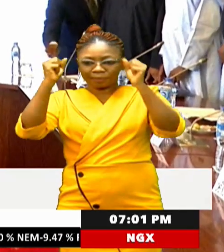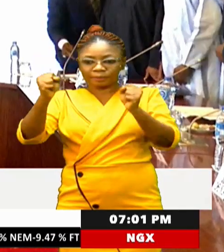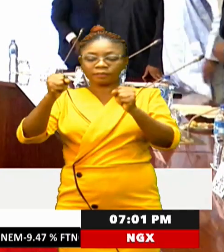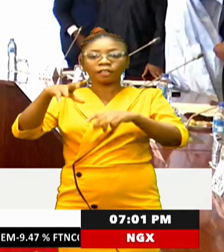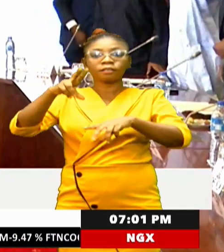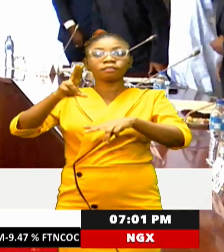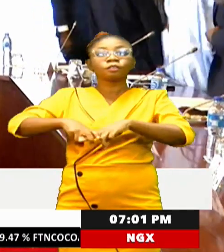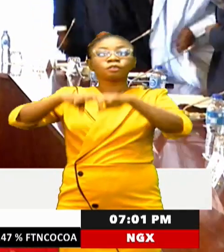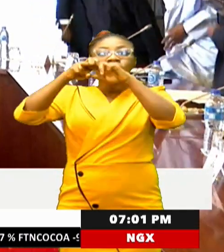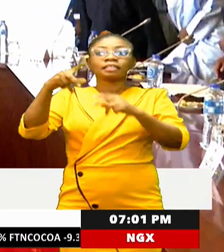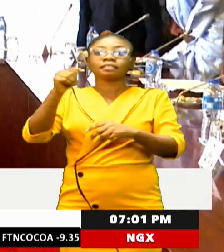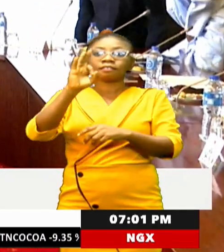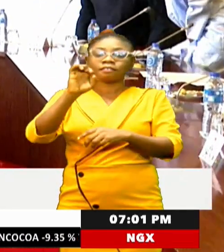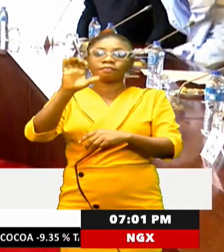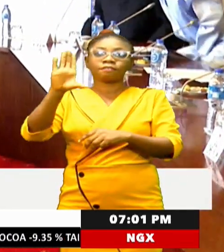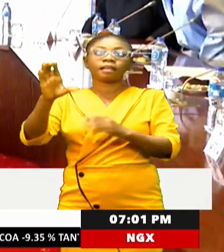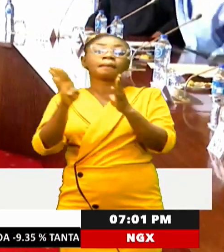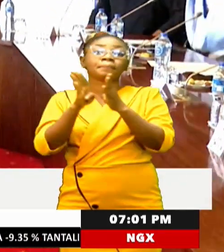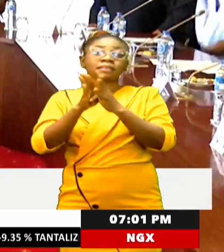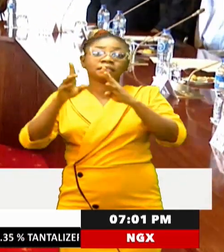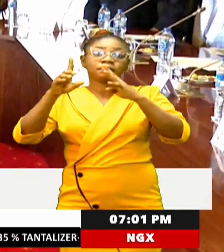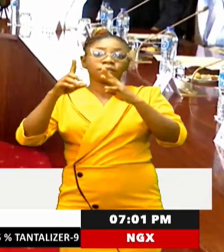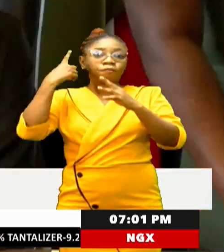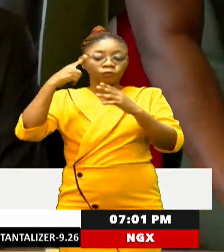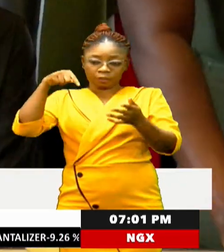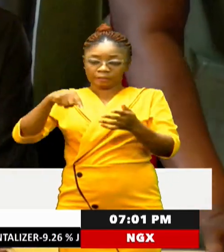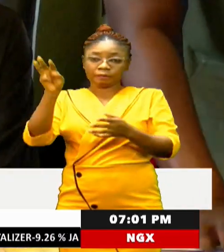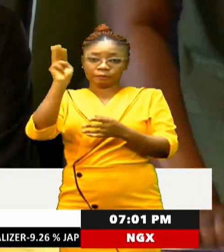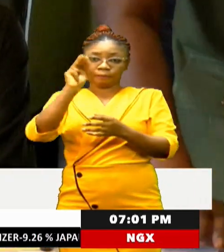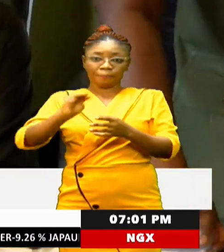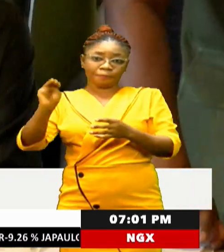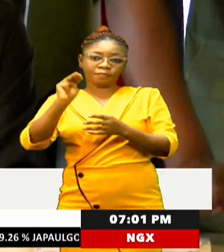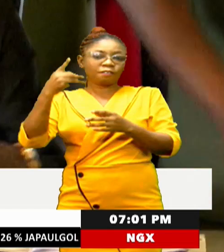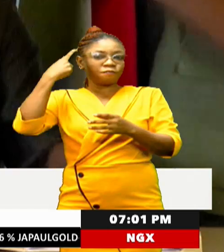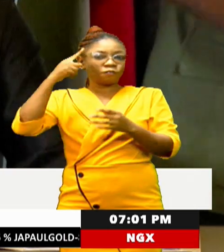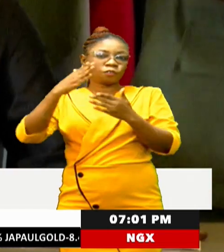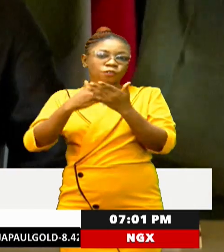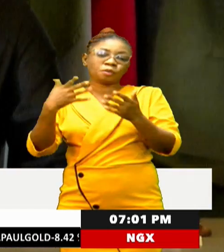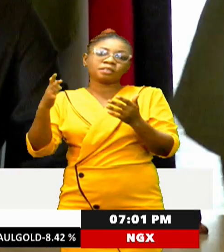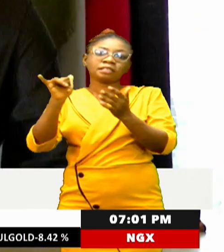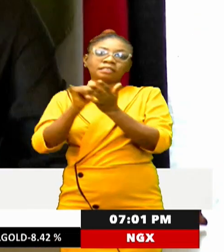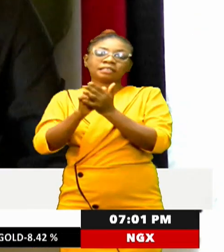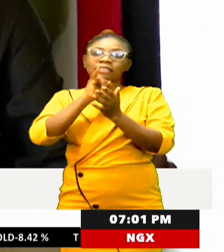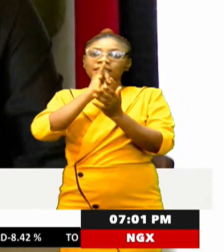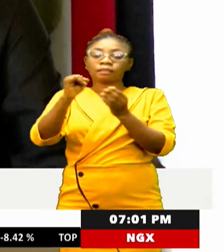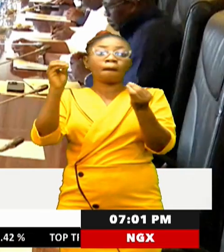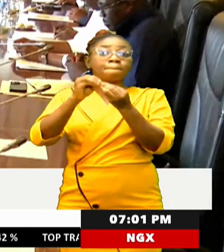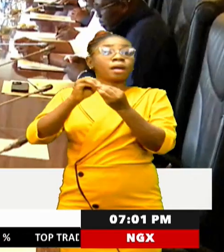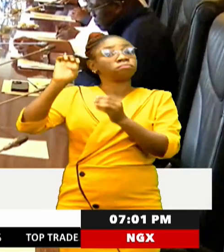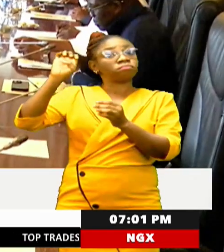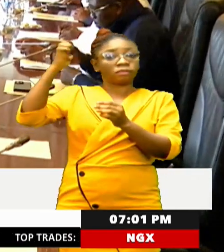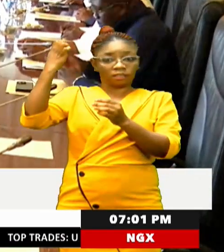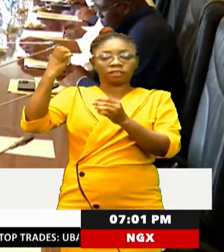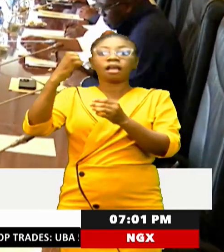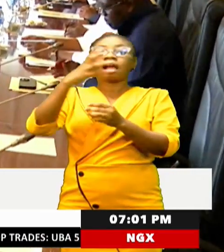Federal Executive Council meeting slated for this Monday earlier for something that apparently appears more pressing. And